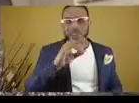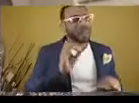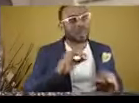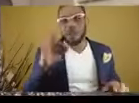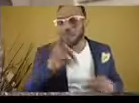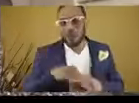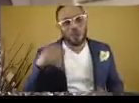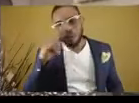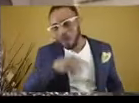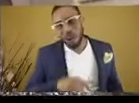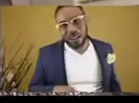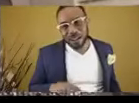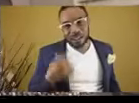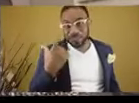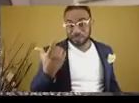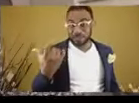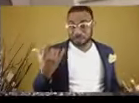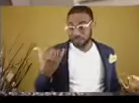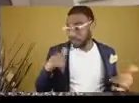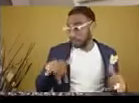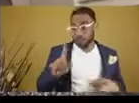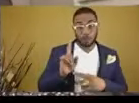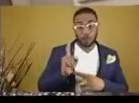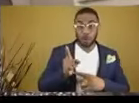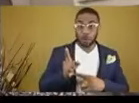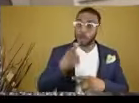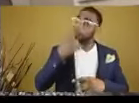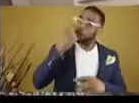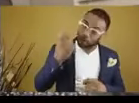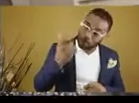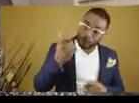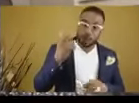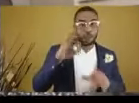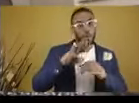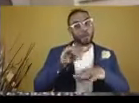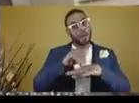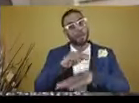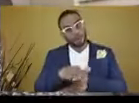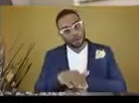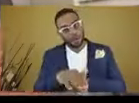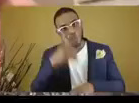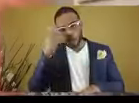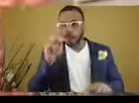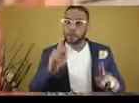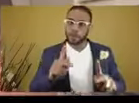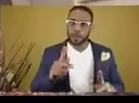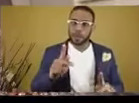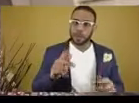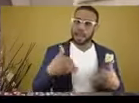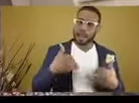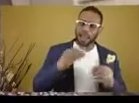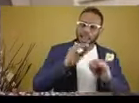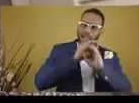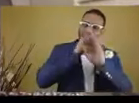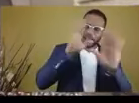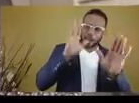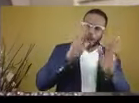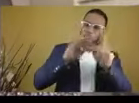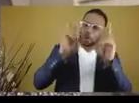fraud. It's just that in this moment, because of vote by mail, because people had clarity